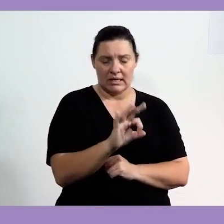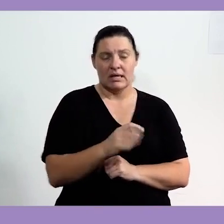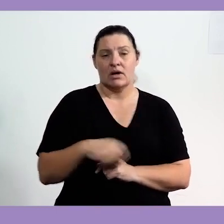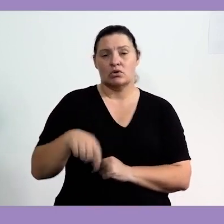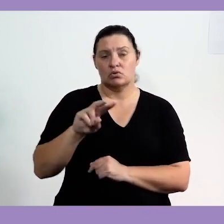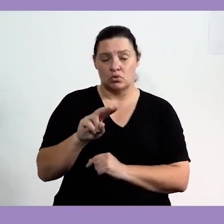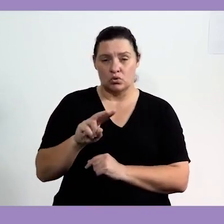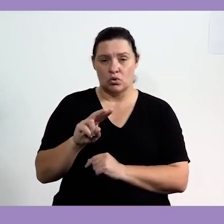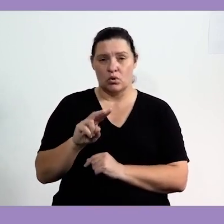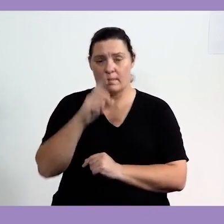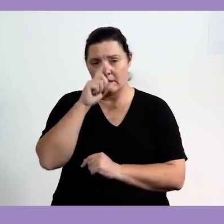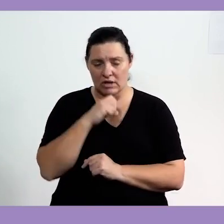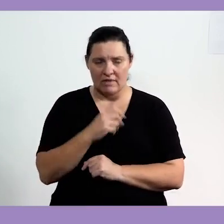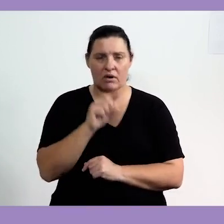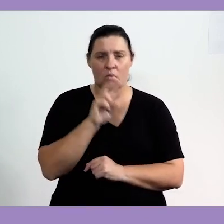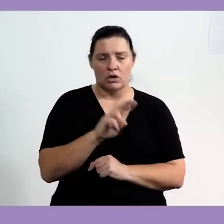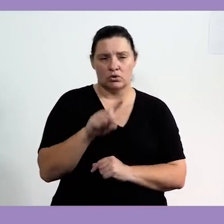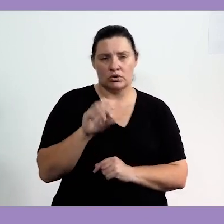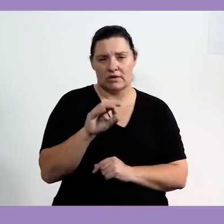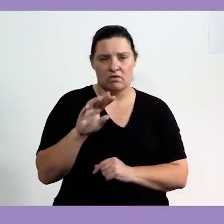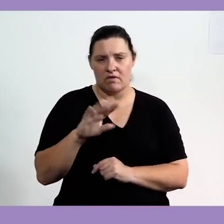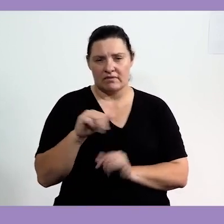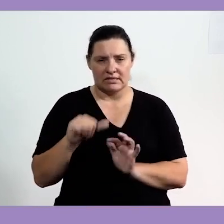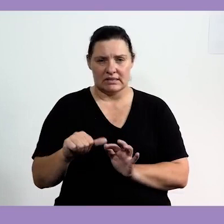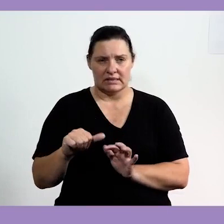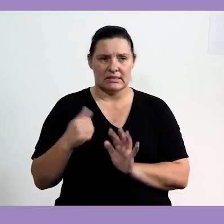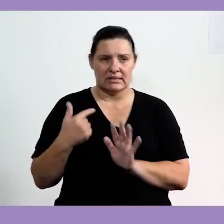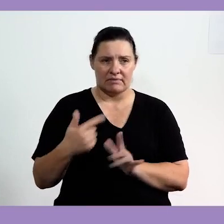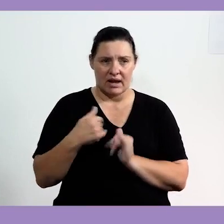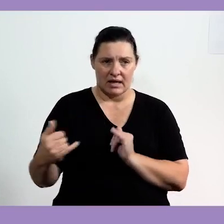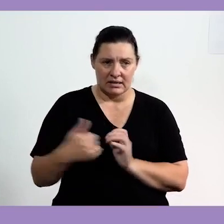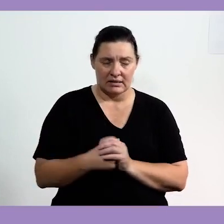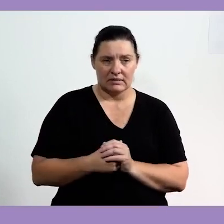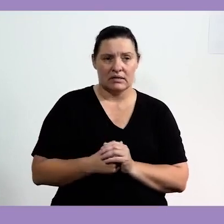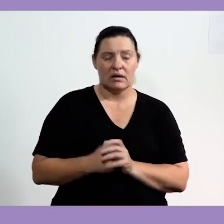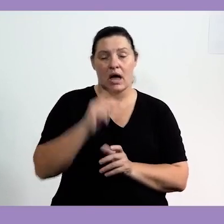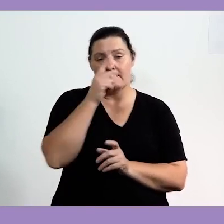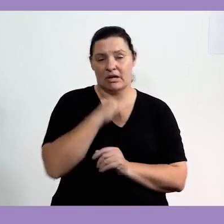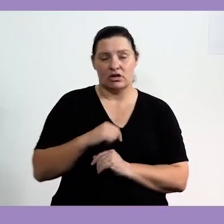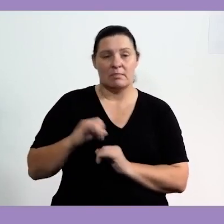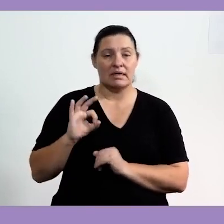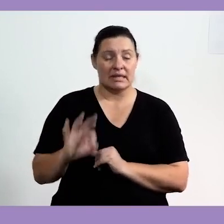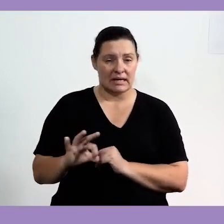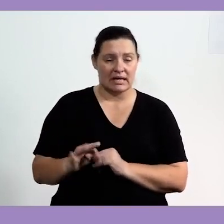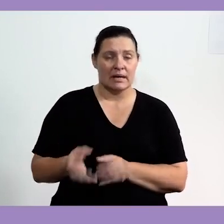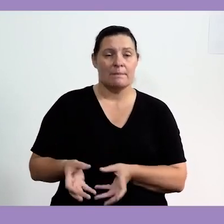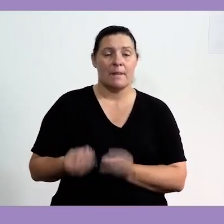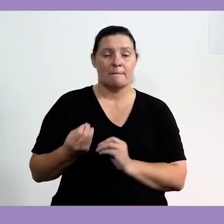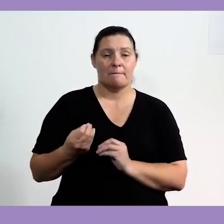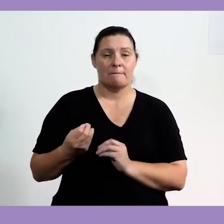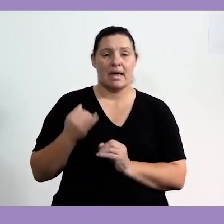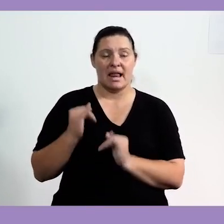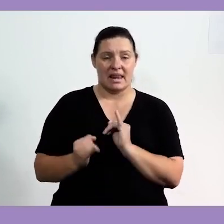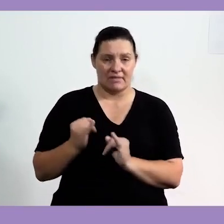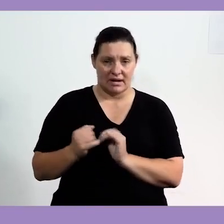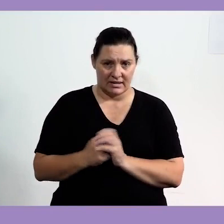3 lines. Picture number 2 has 1, 2, 3, 4, 5, 6, 7 lines. And picture number 3